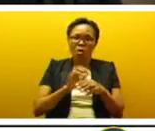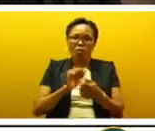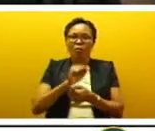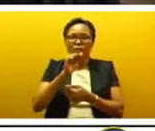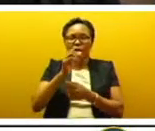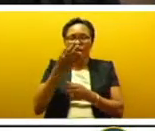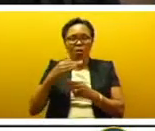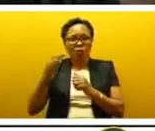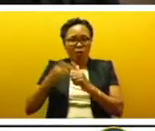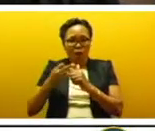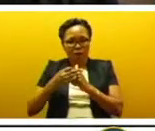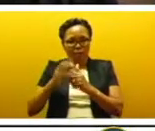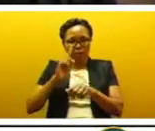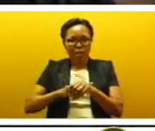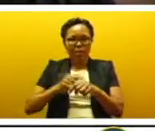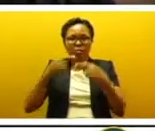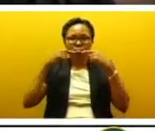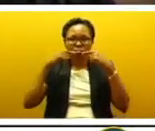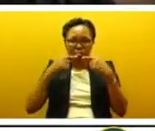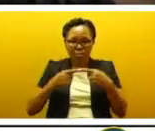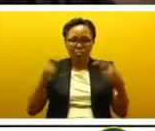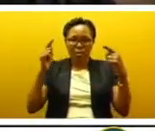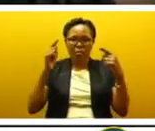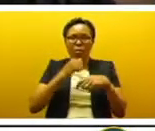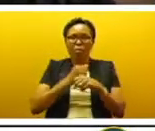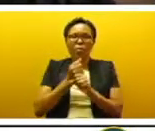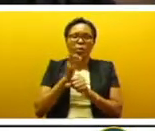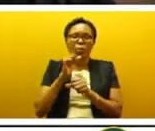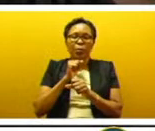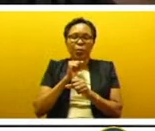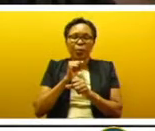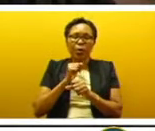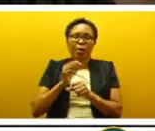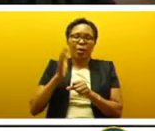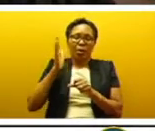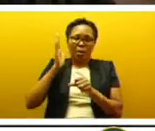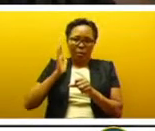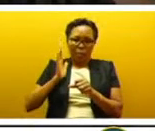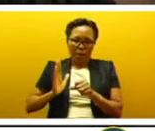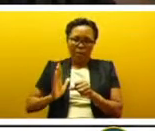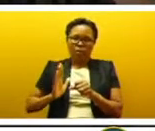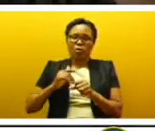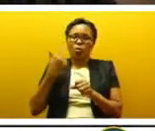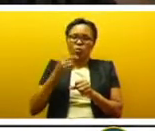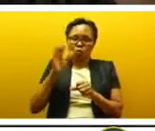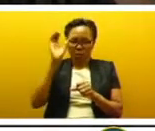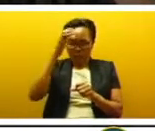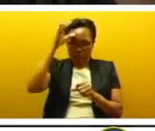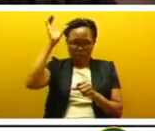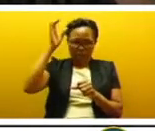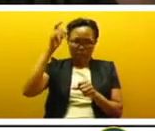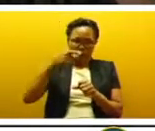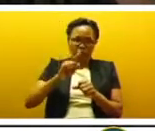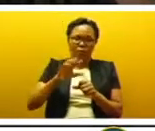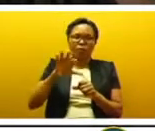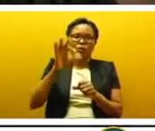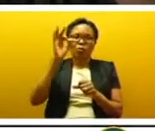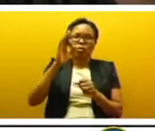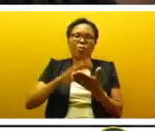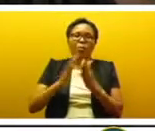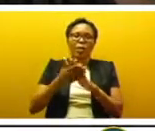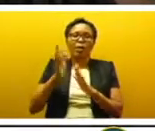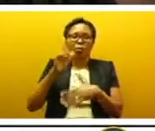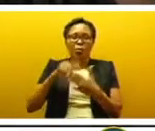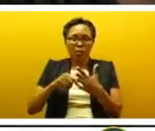declaration was made, the person designated as the winner by Chebukati became president-elect. That's an